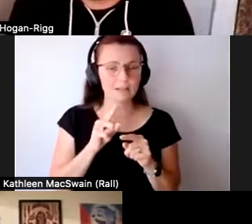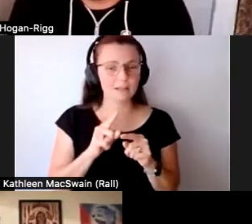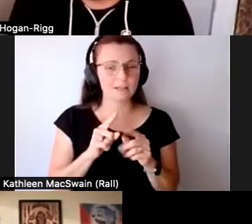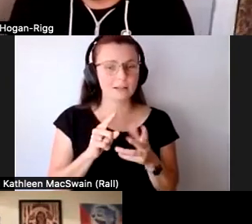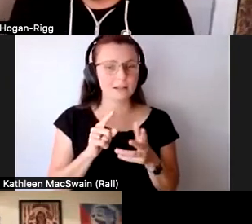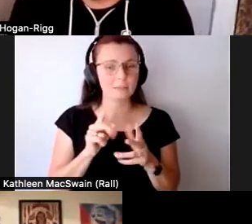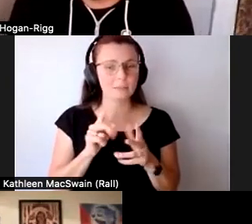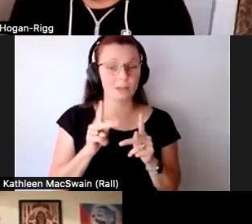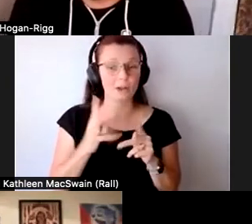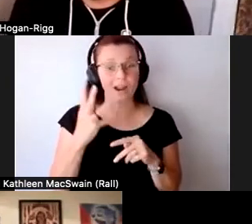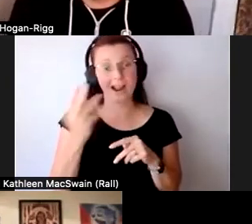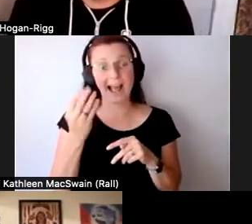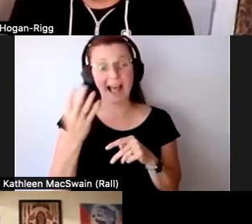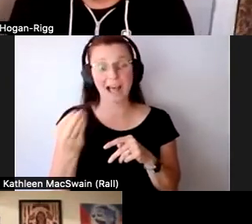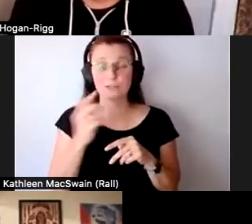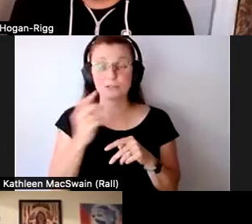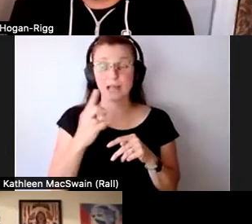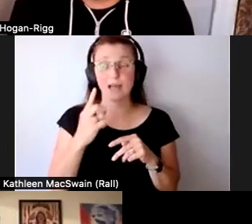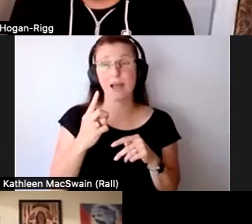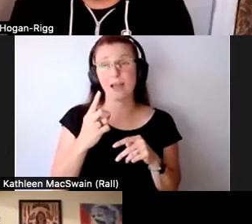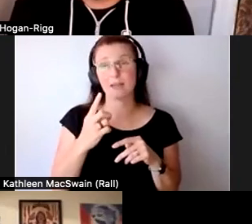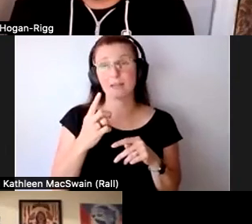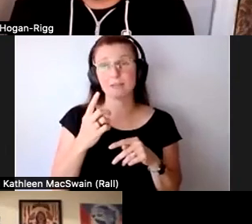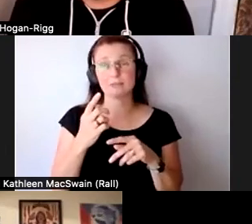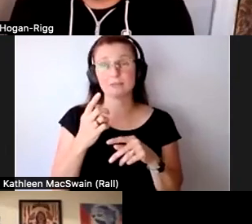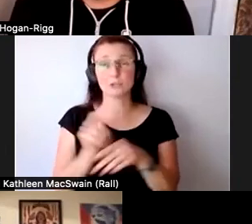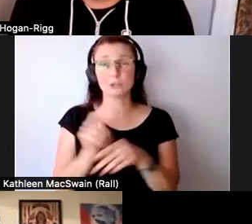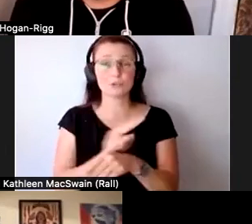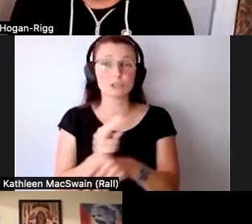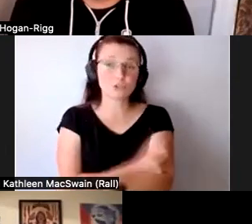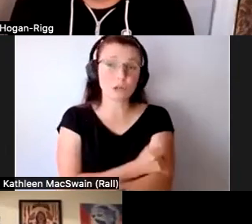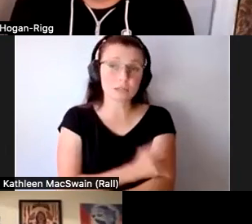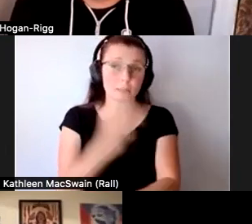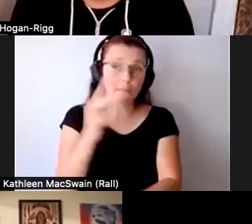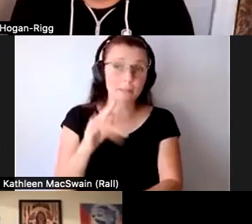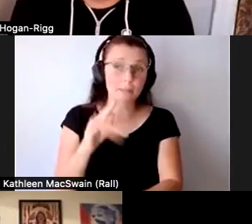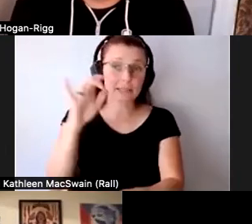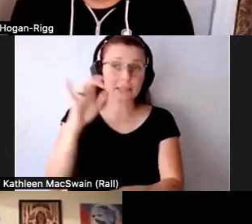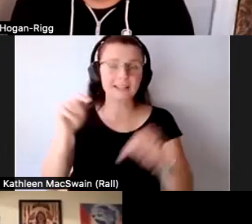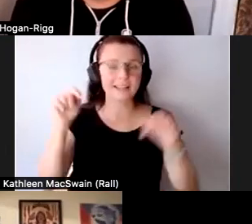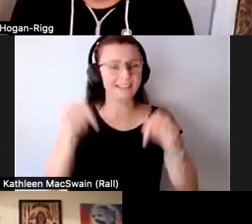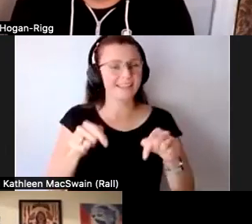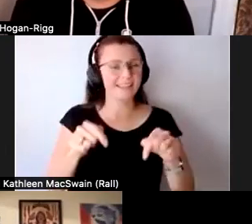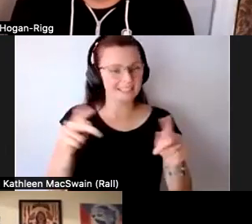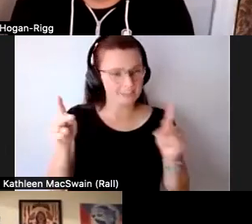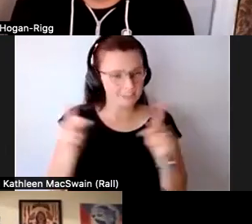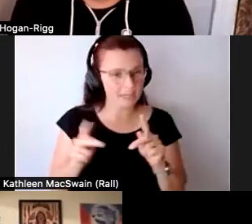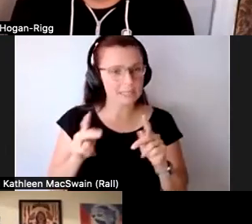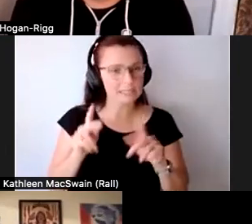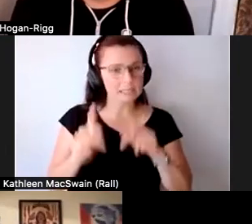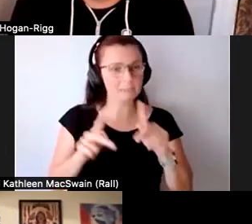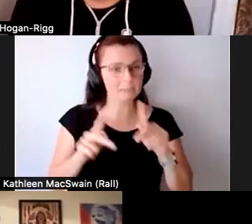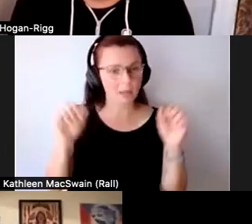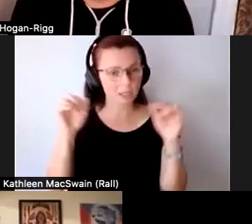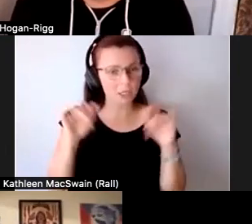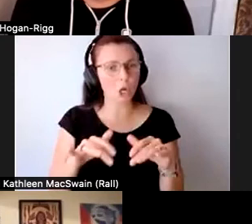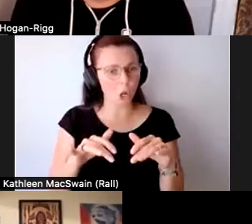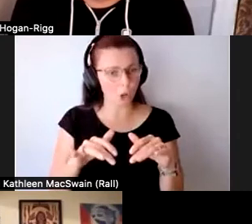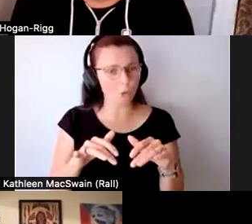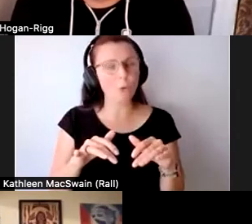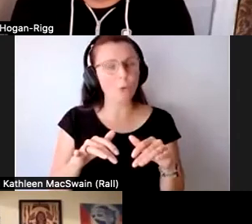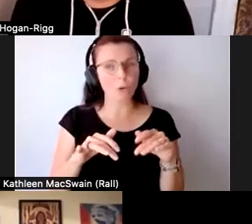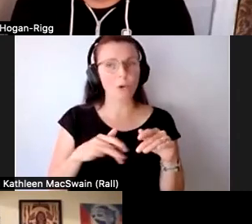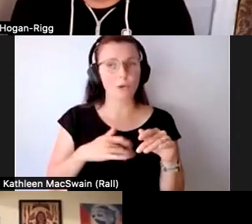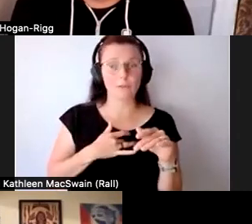or using drugs in public, and like this was a place where people could go and feel comfortable and feel safe, and they